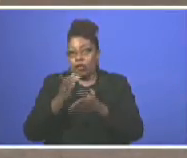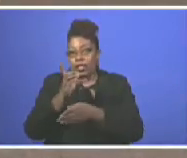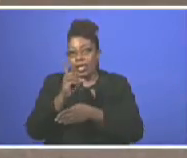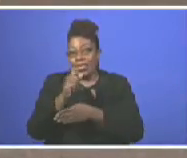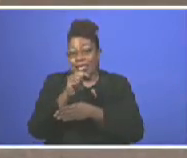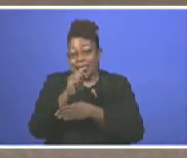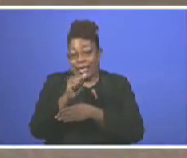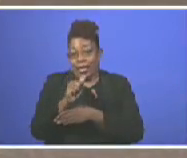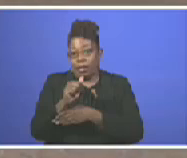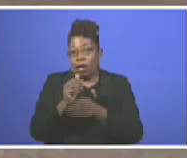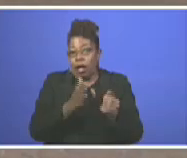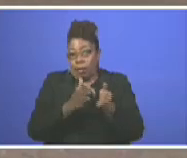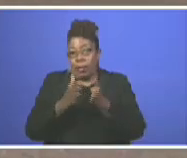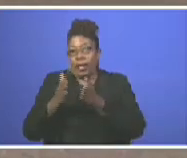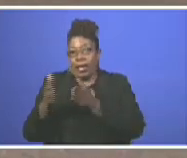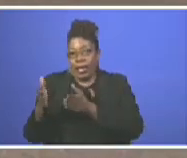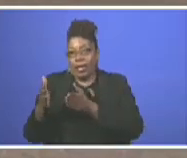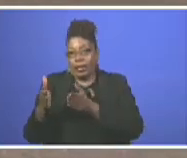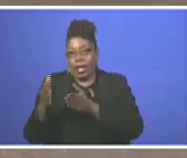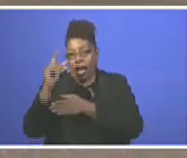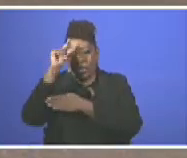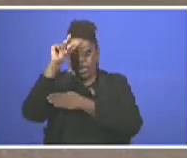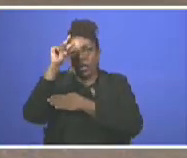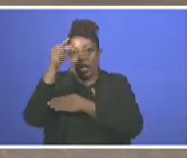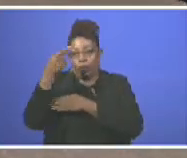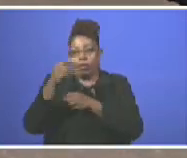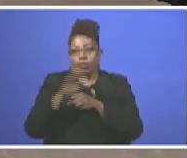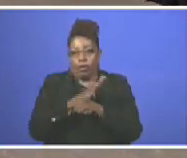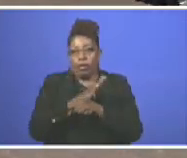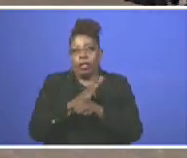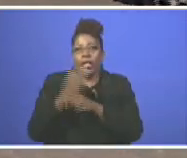the state fulfills its obligations. Carla Palmer, ZNS Network News.